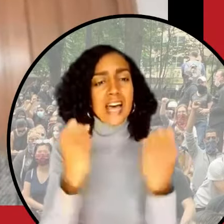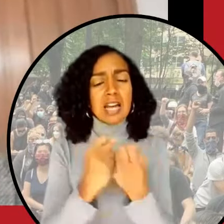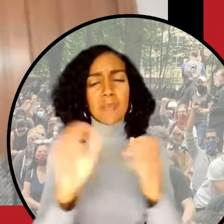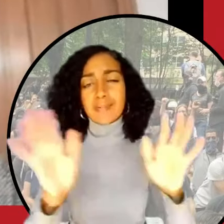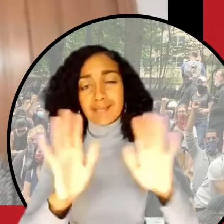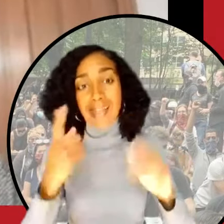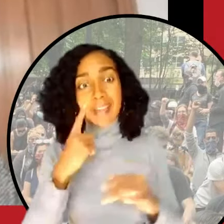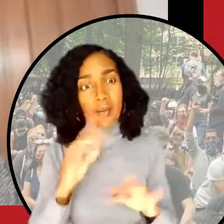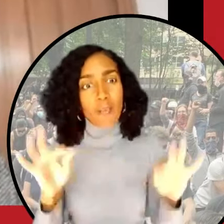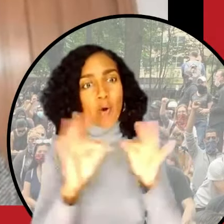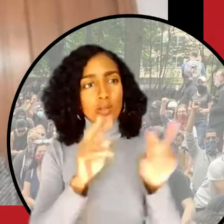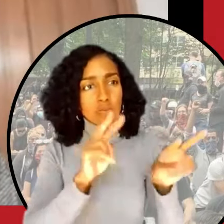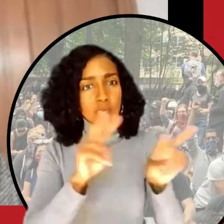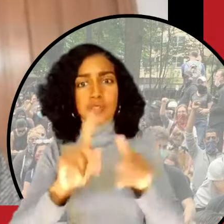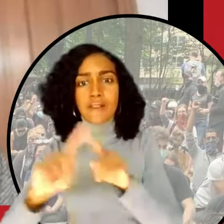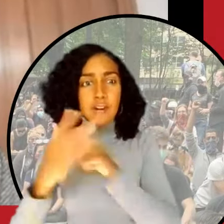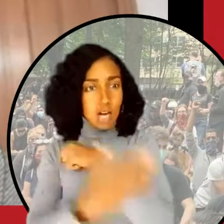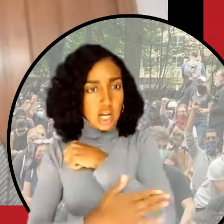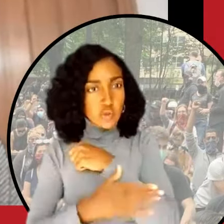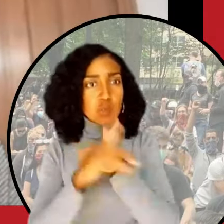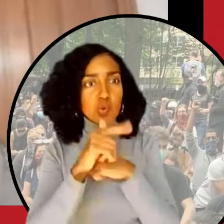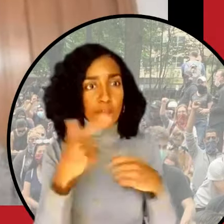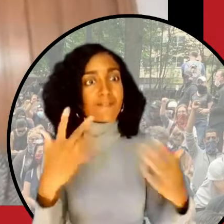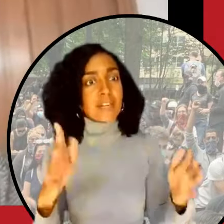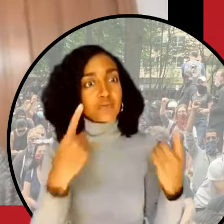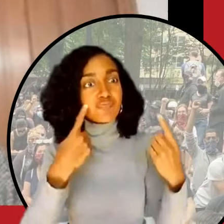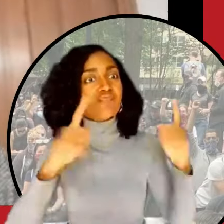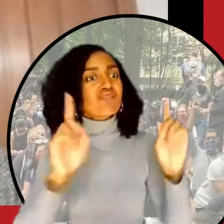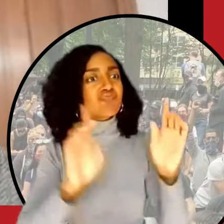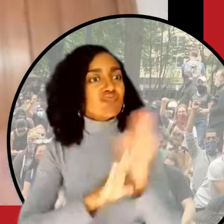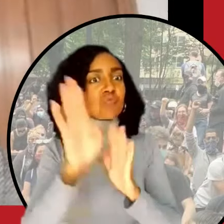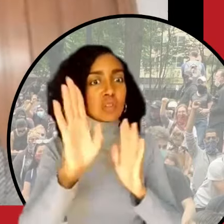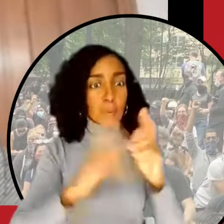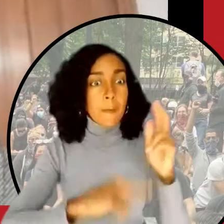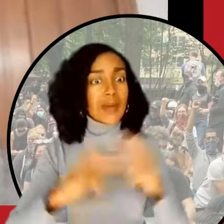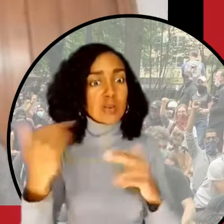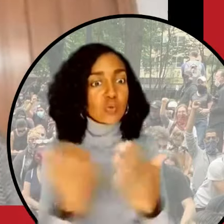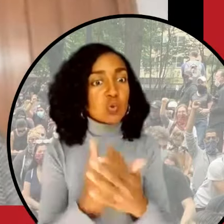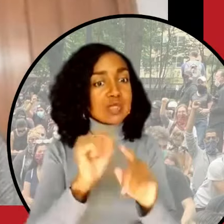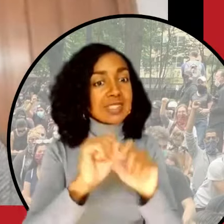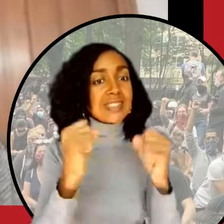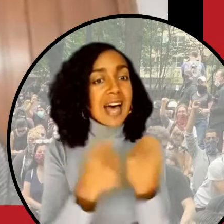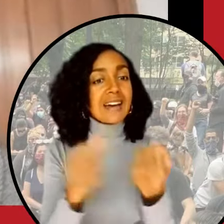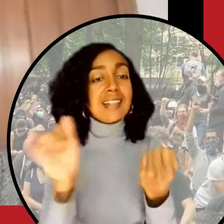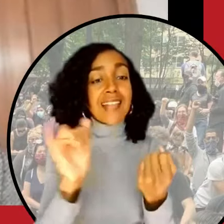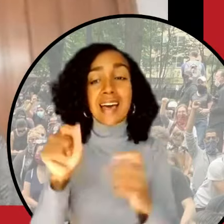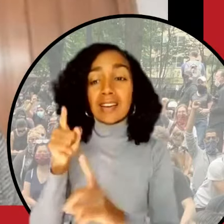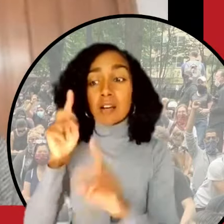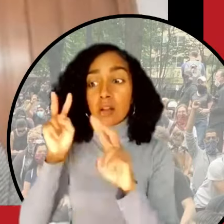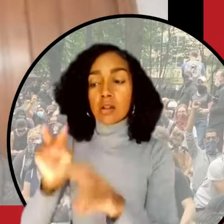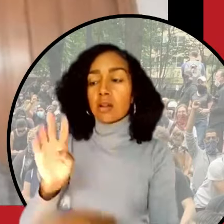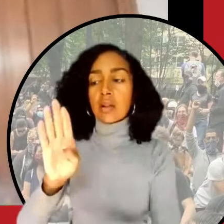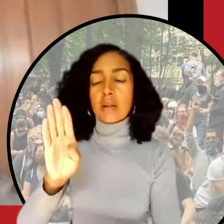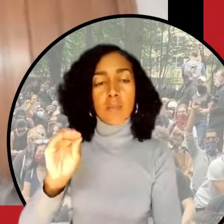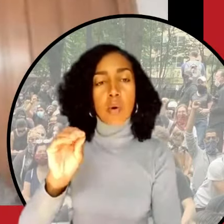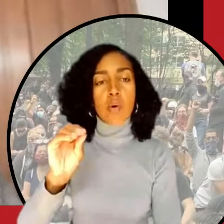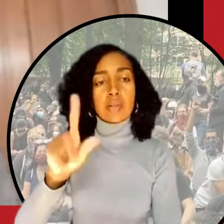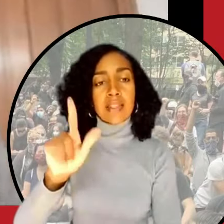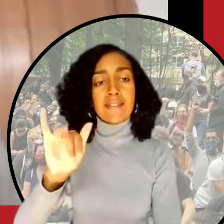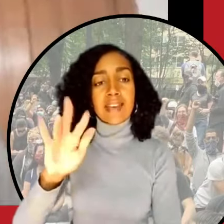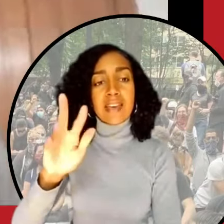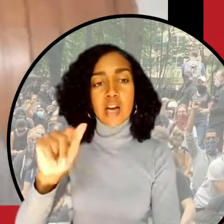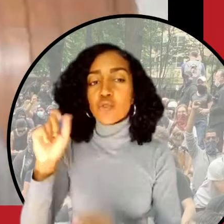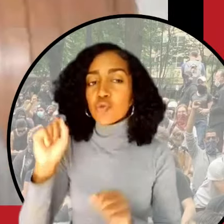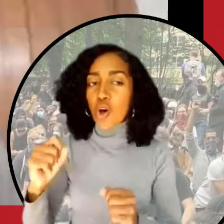new societies. I think, if you look to Bolivia, you could say all of the same arguments. Bolivia